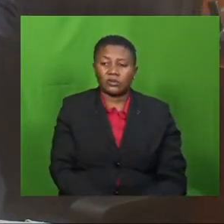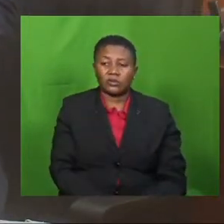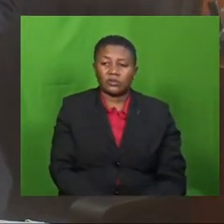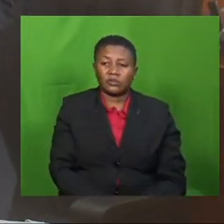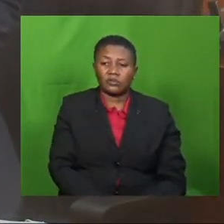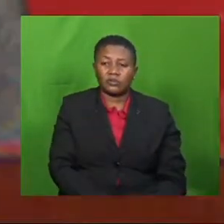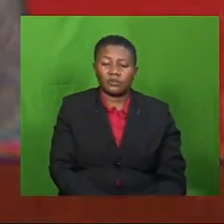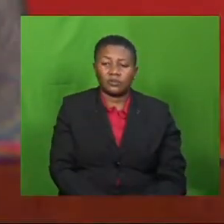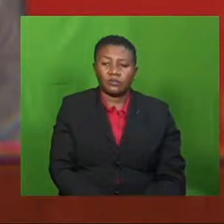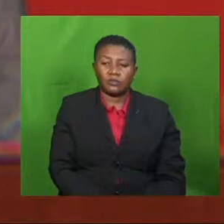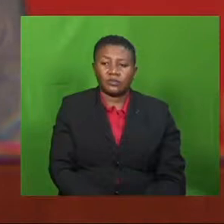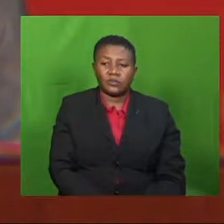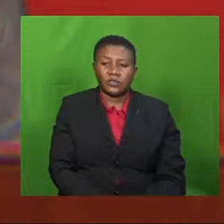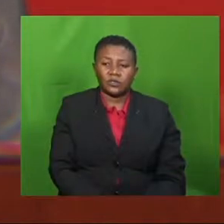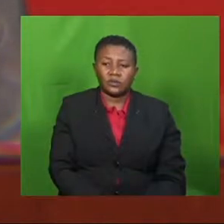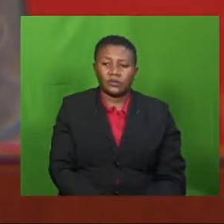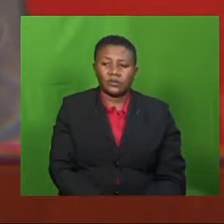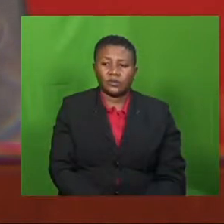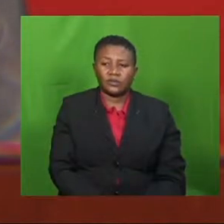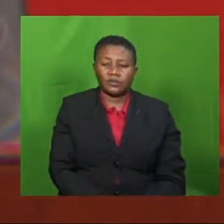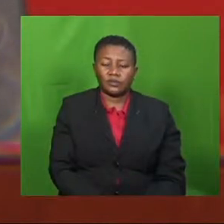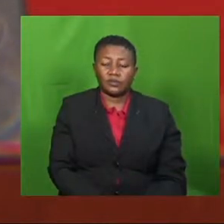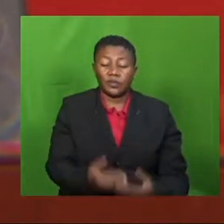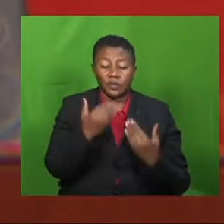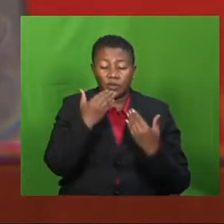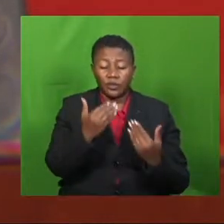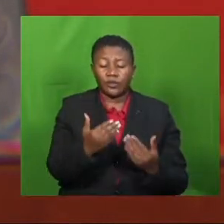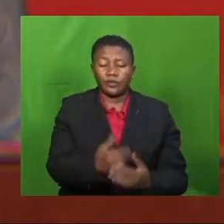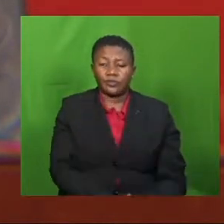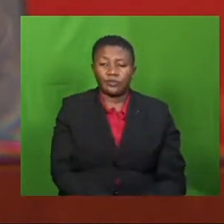once again. Thank you very much.